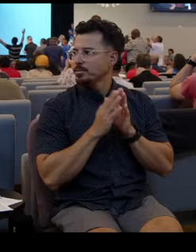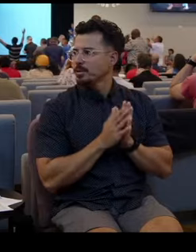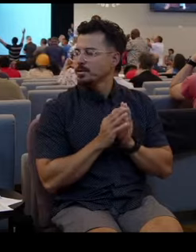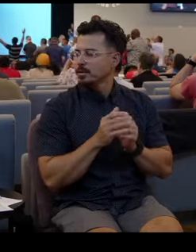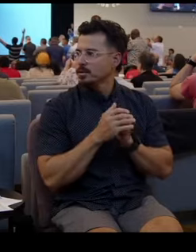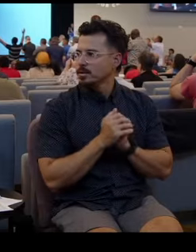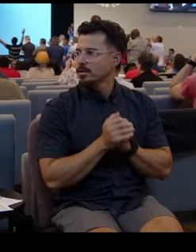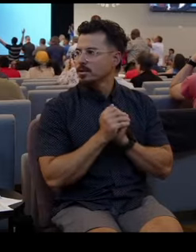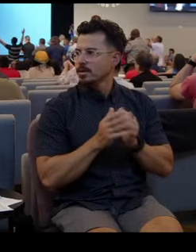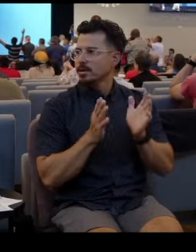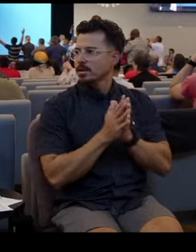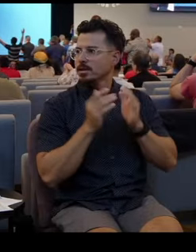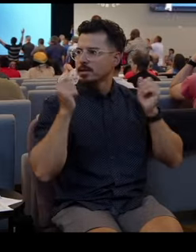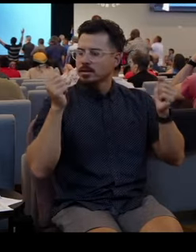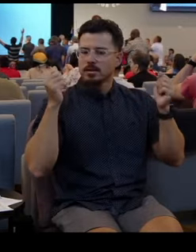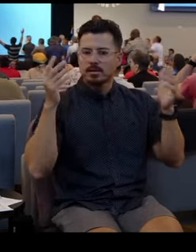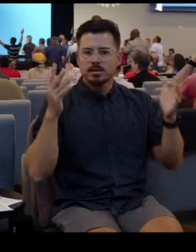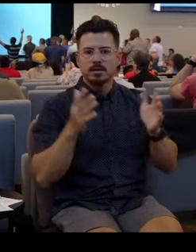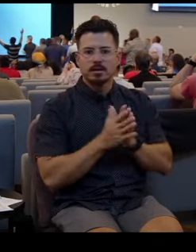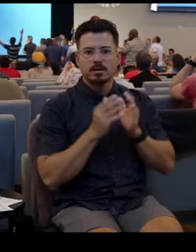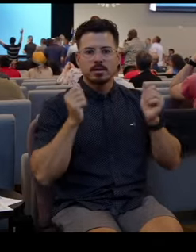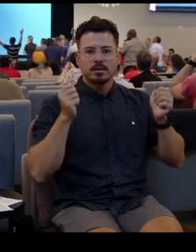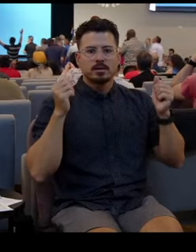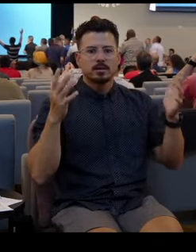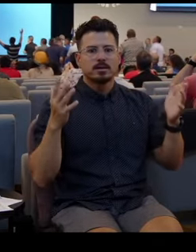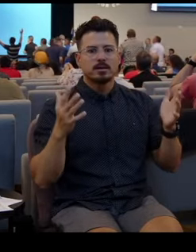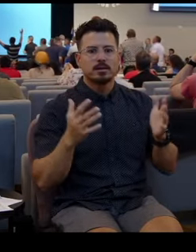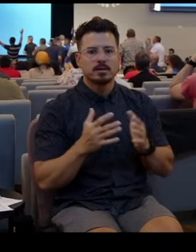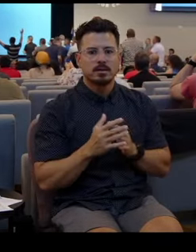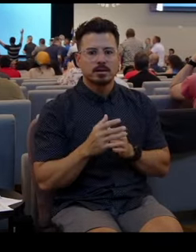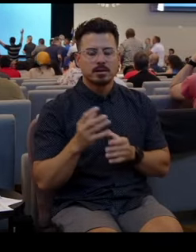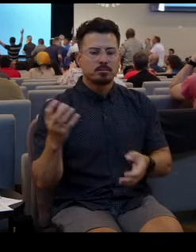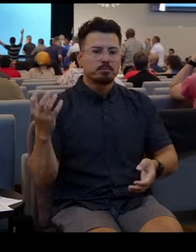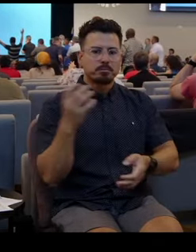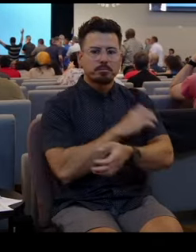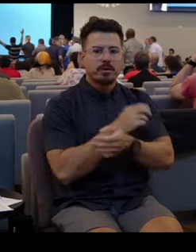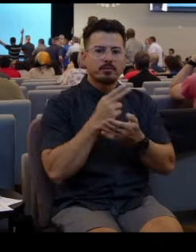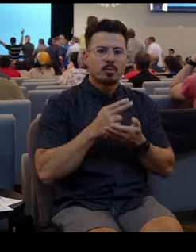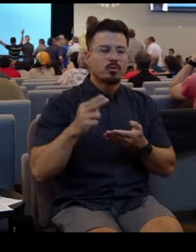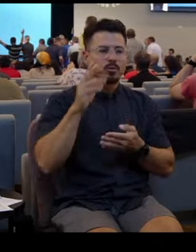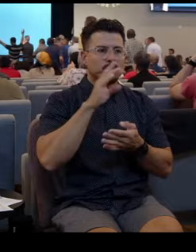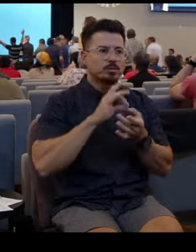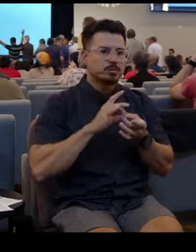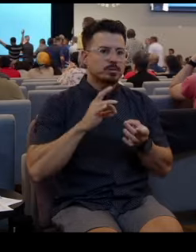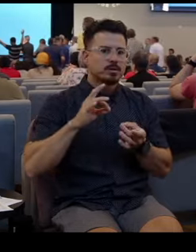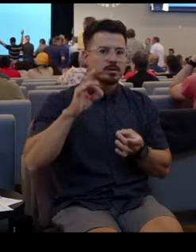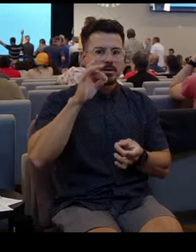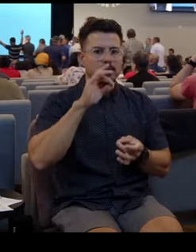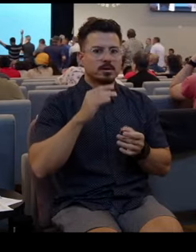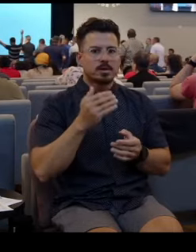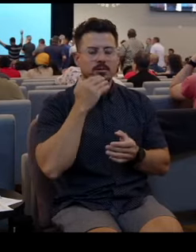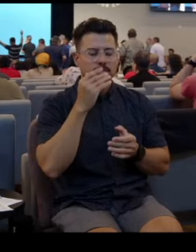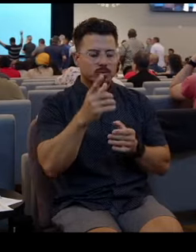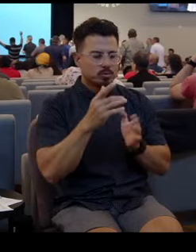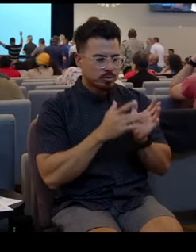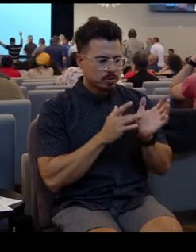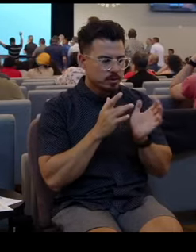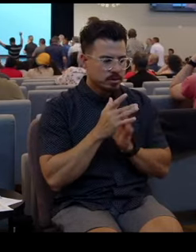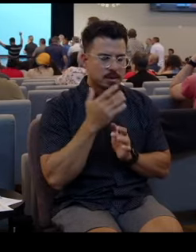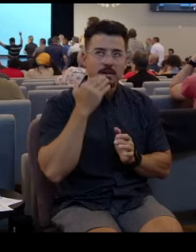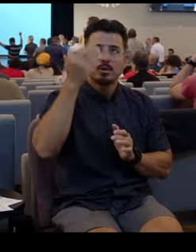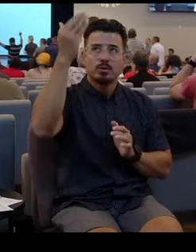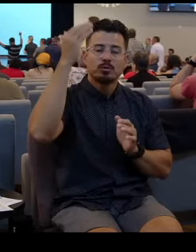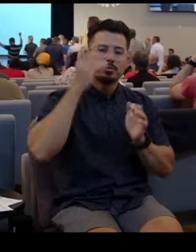Hallelujah. Hallelujah. Hallelujah. Power of the Holy Spirit. Hallelujah. Thank you, Jesus. Thank you,